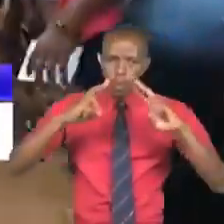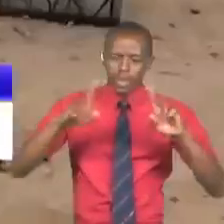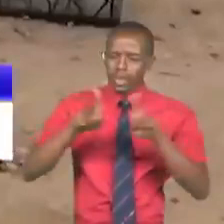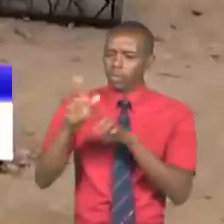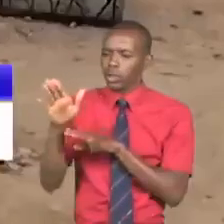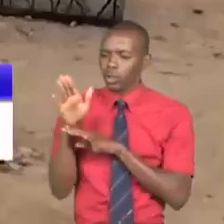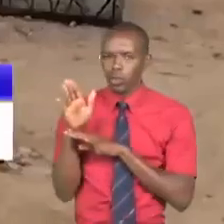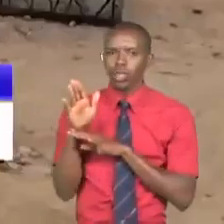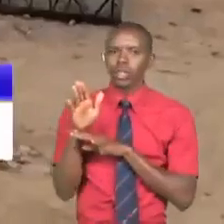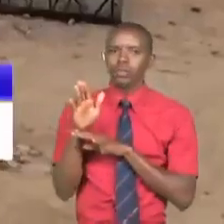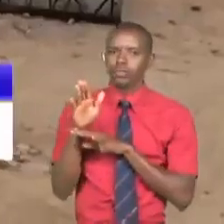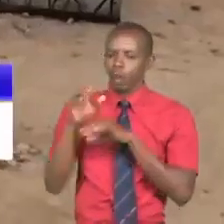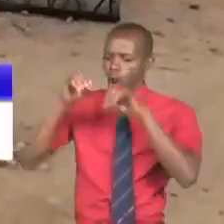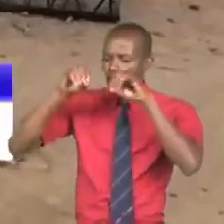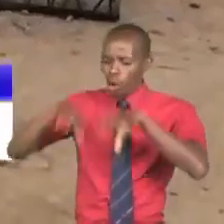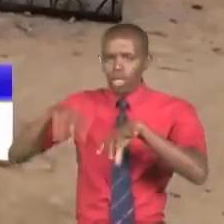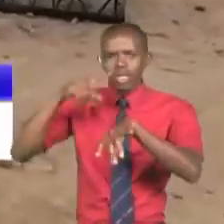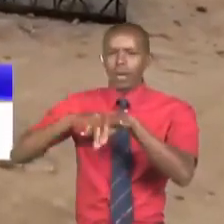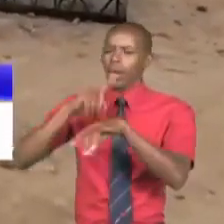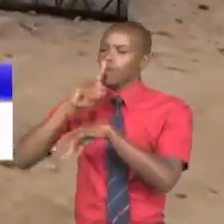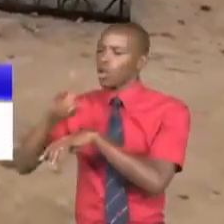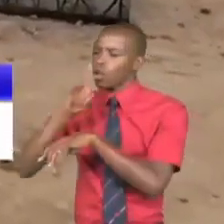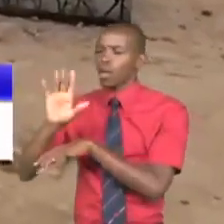security that was lost during the reigns of dictators.